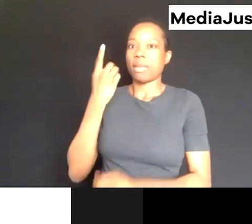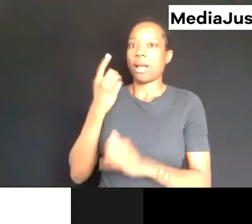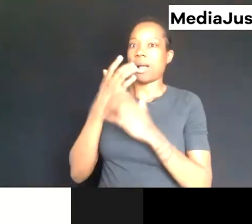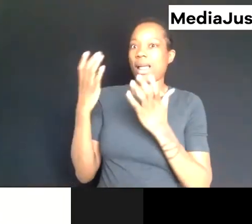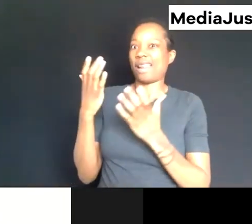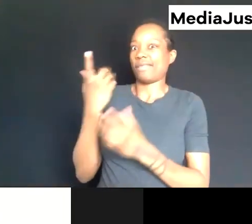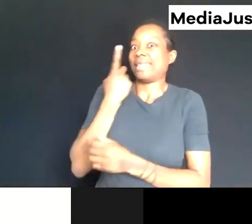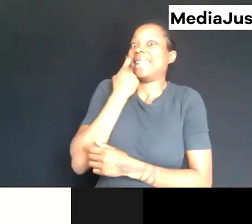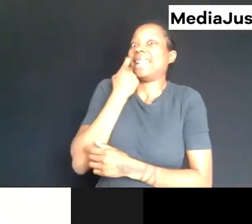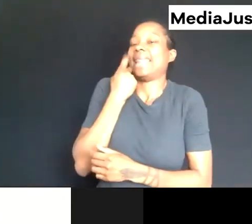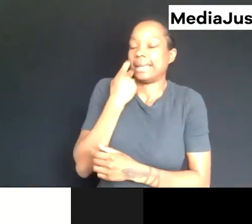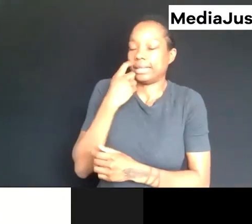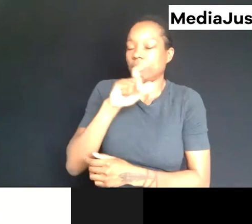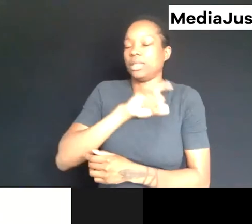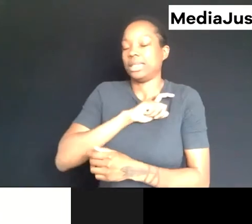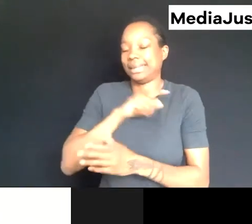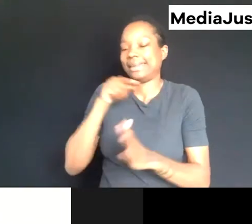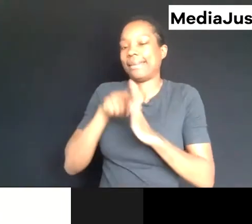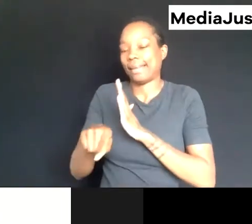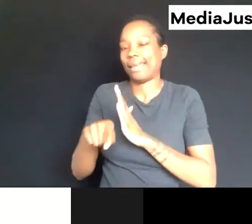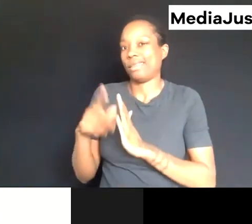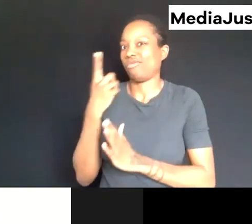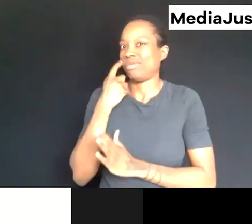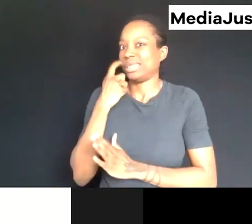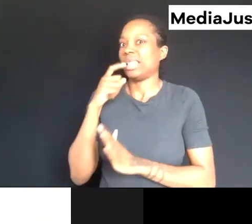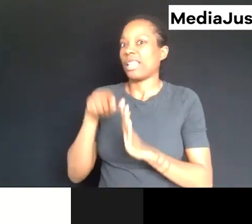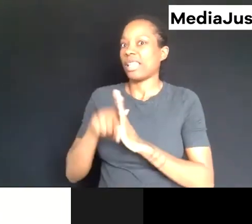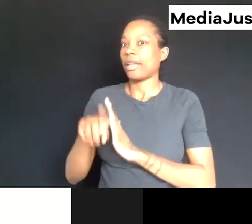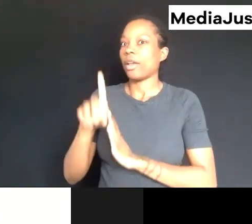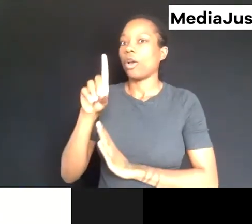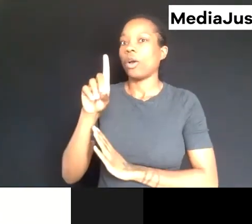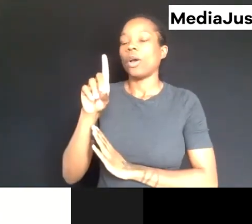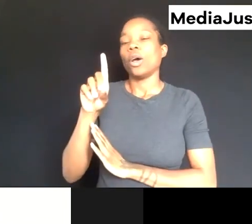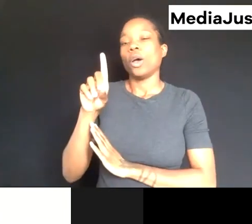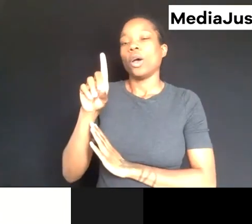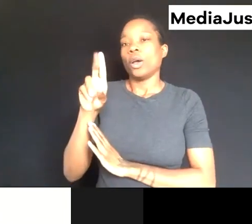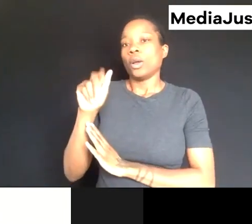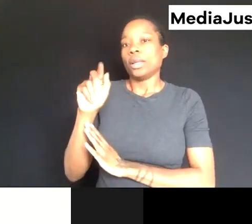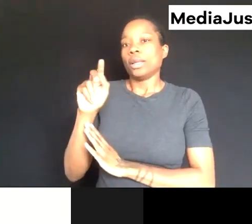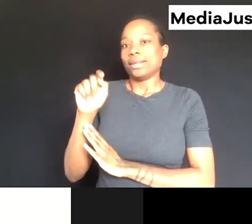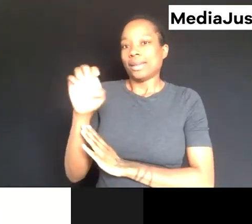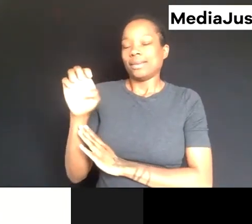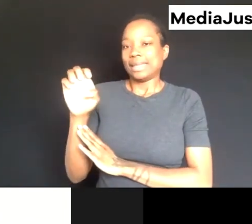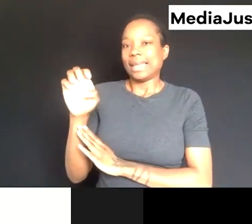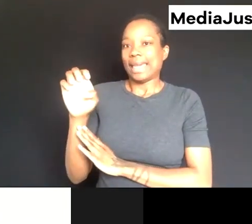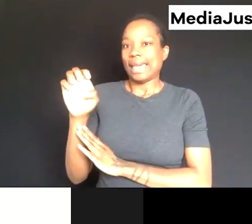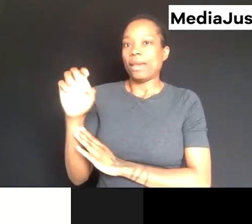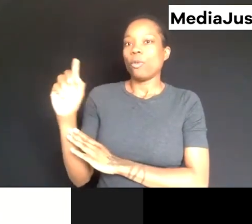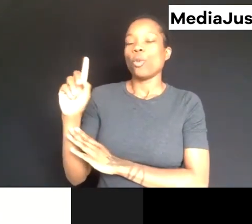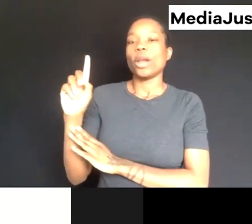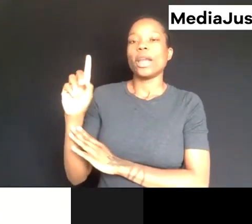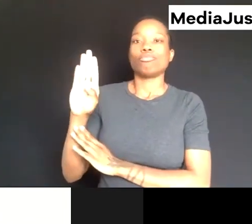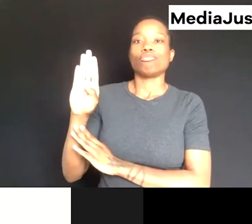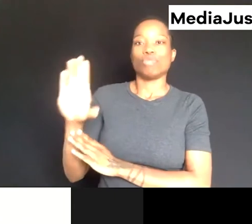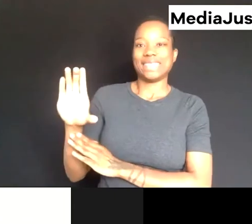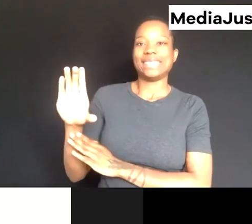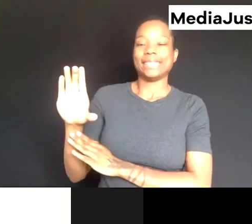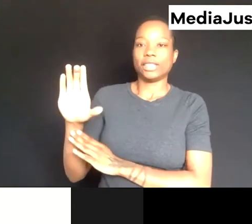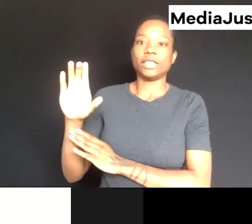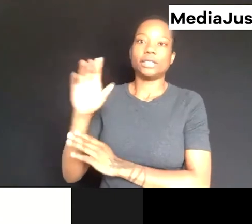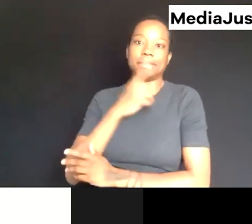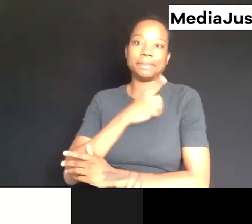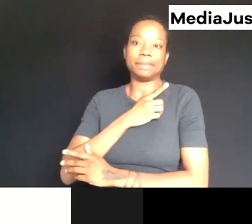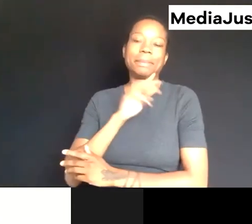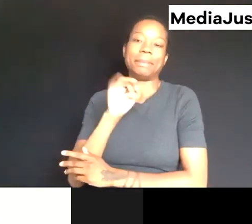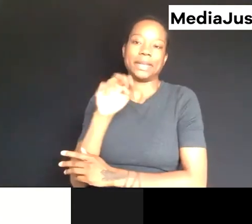Dante Wright in Brooklyn Center, Minnesota. You know, even now in this moment where a conversation to